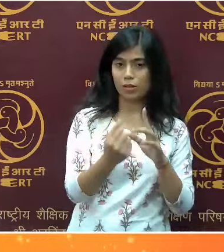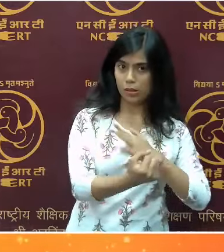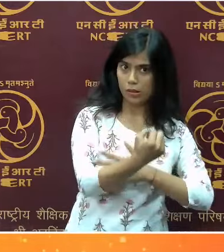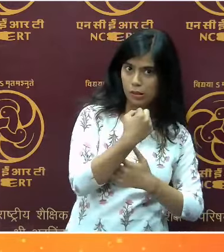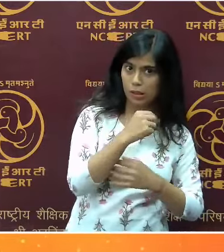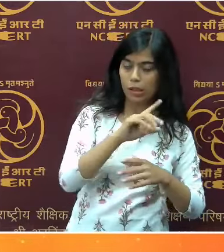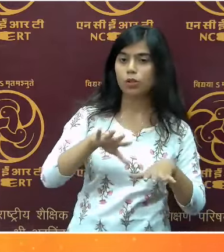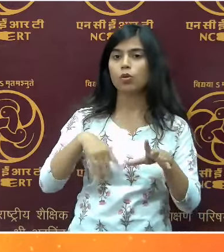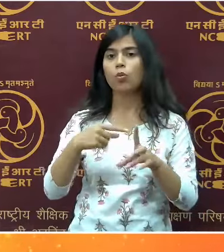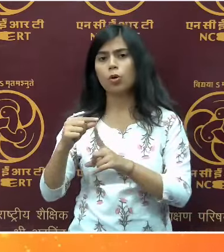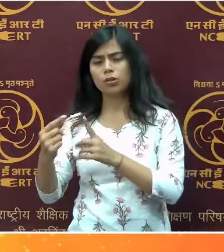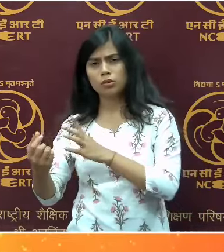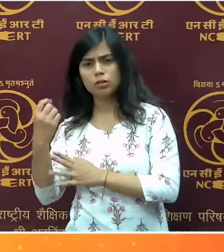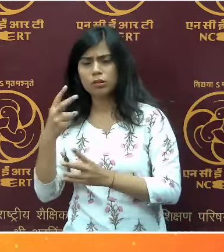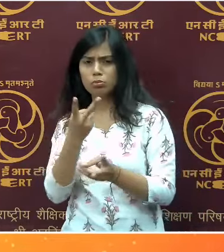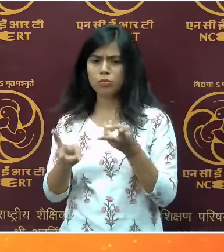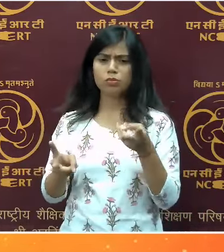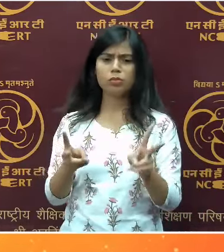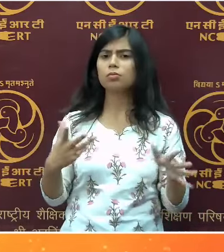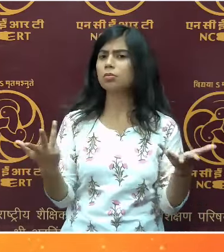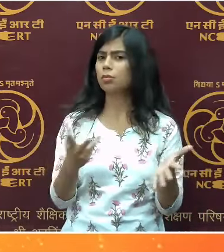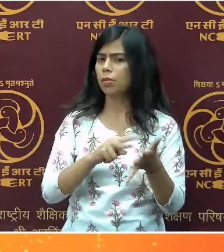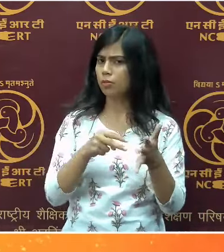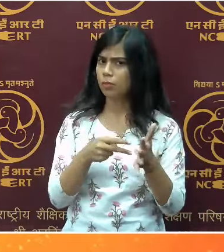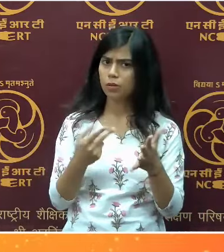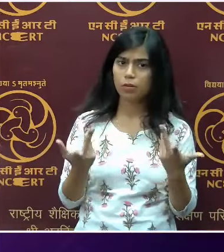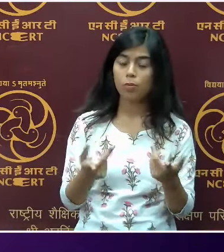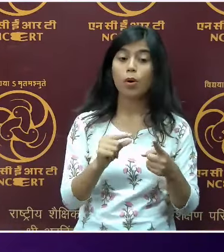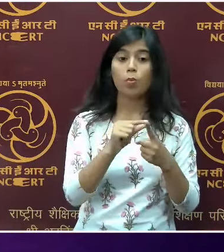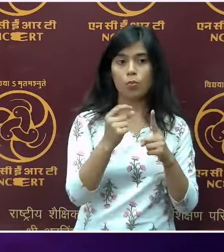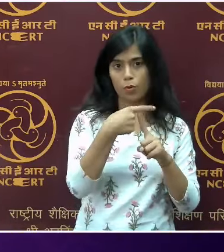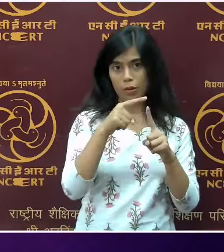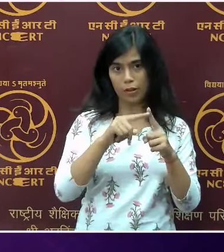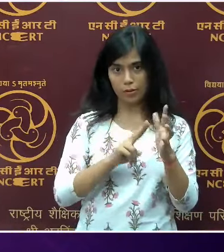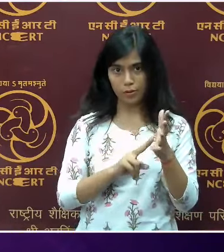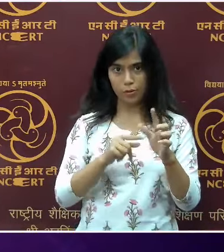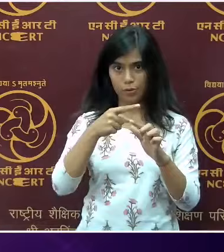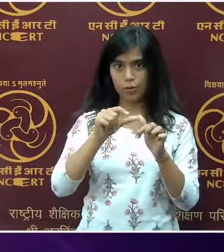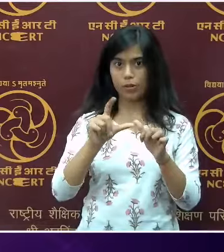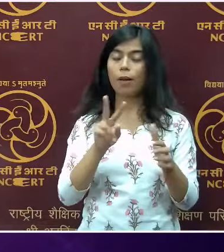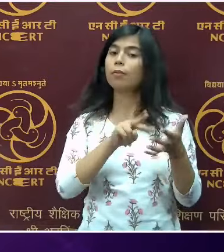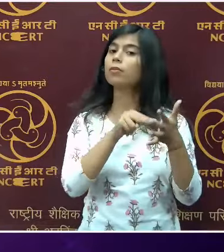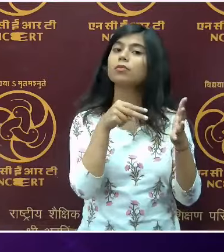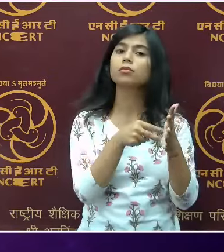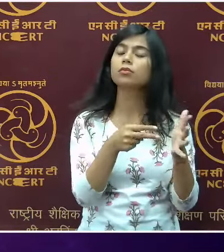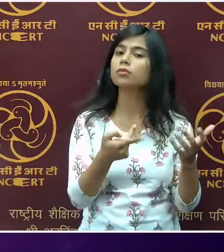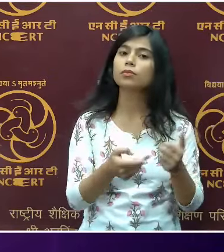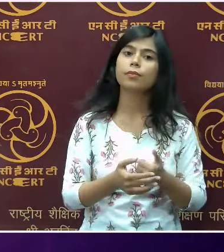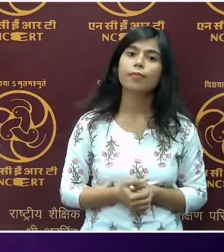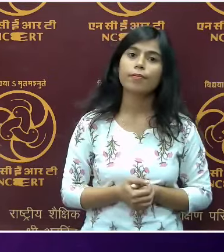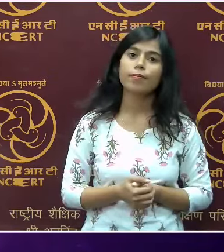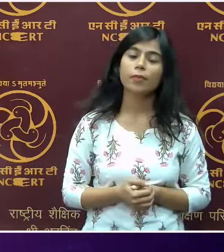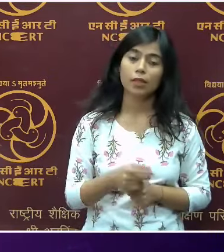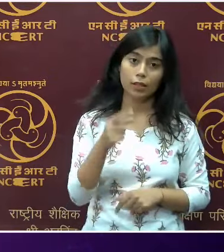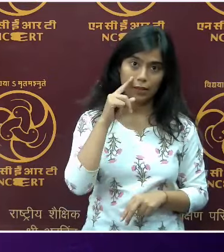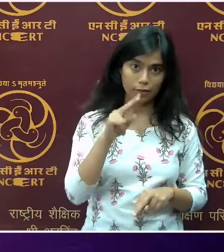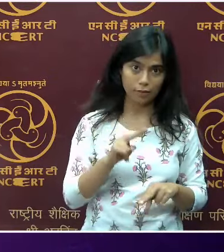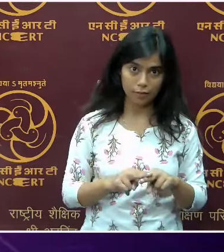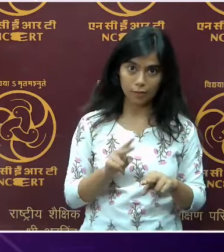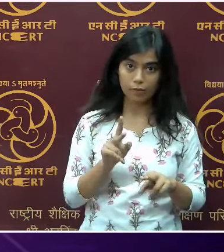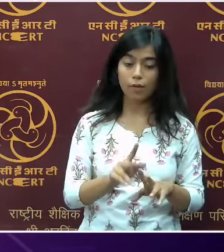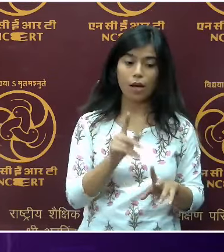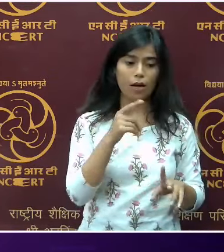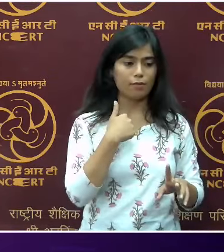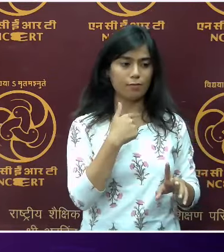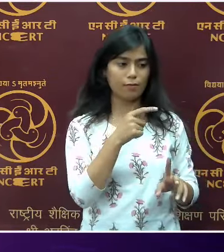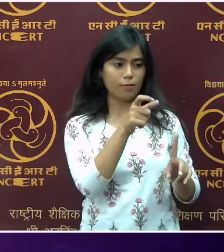sir? Yes. Potential means every point it has some potential.